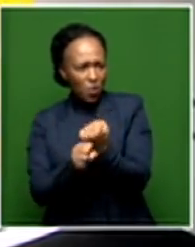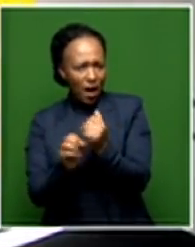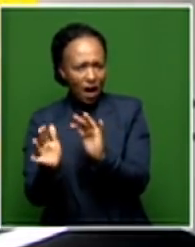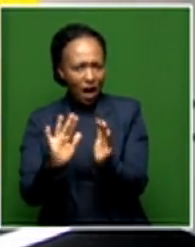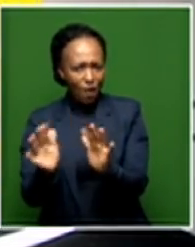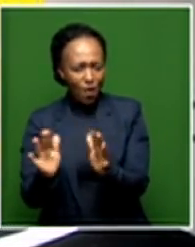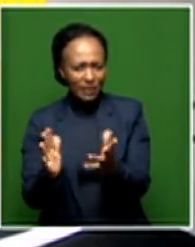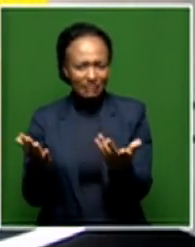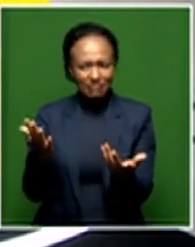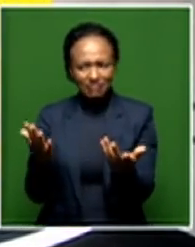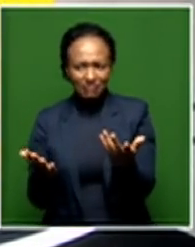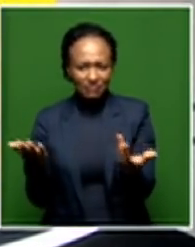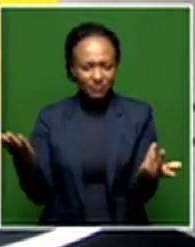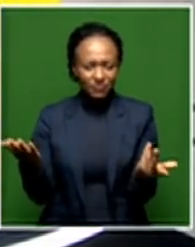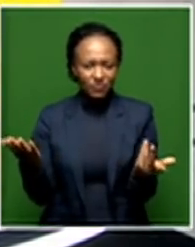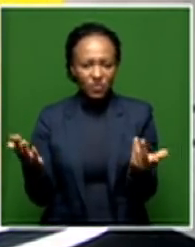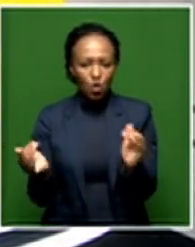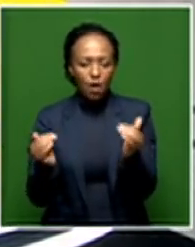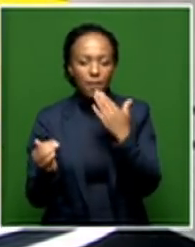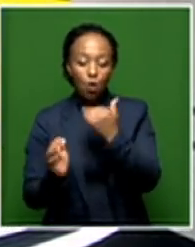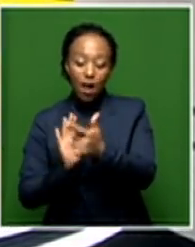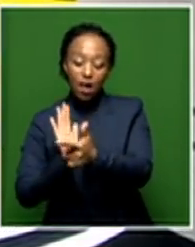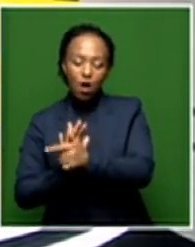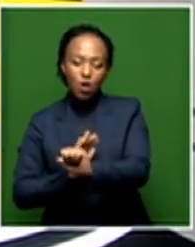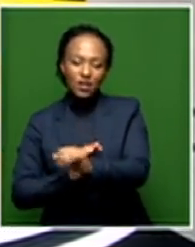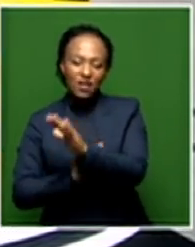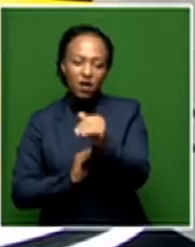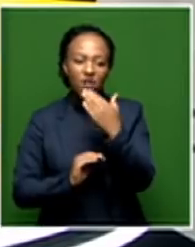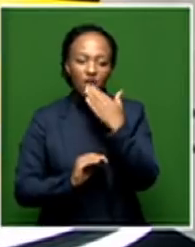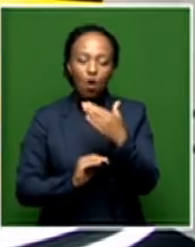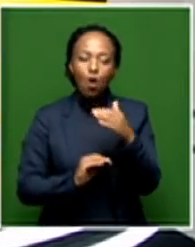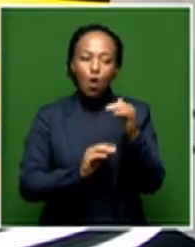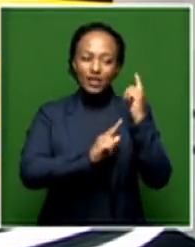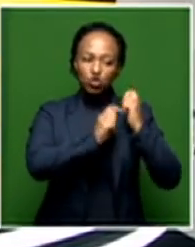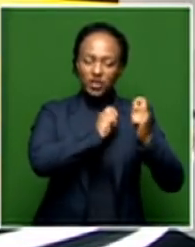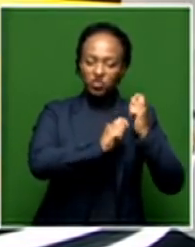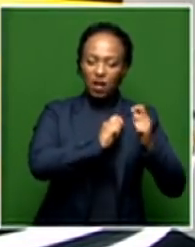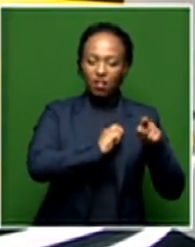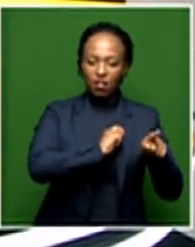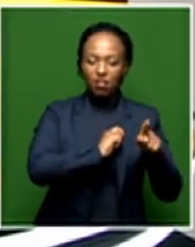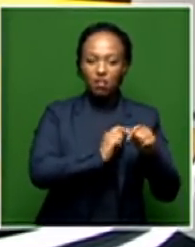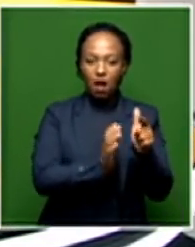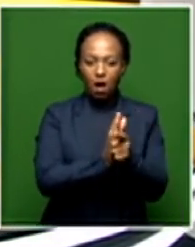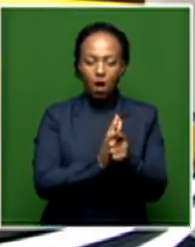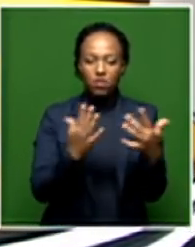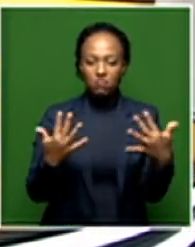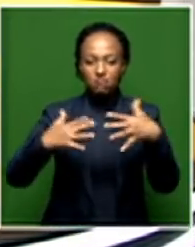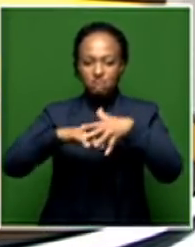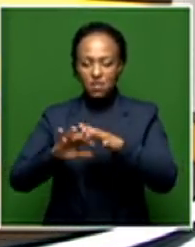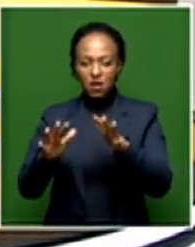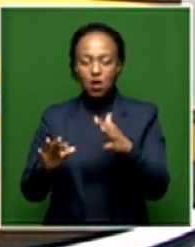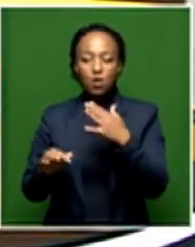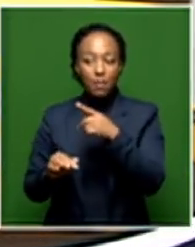in conjunction with, the law of South Africa, customary laws, and how it all binds together. Very, very difficult. As Zama says,